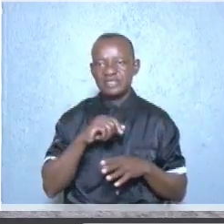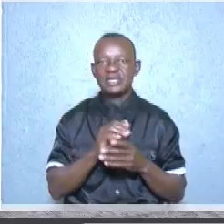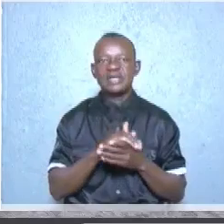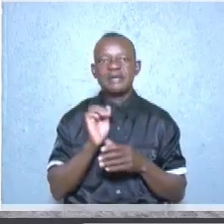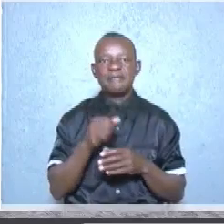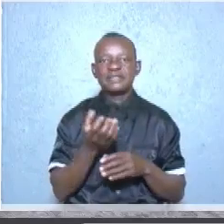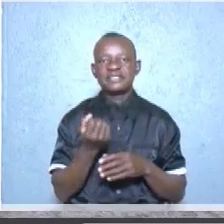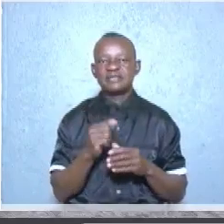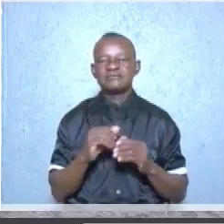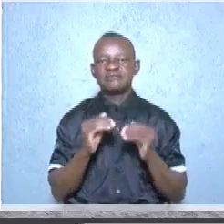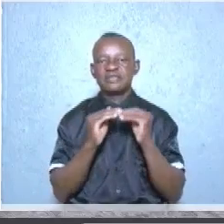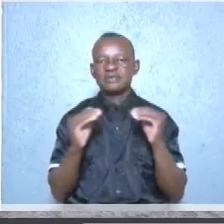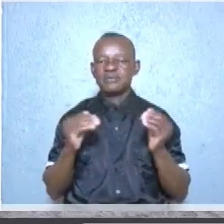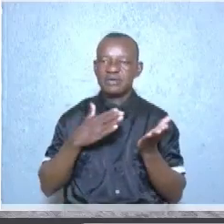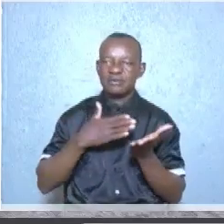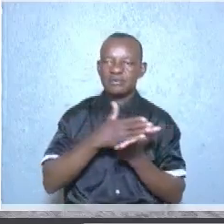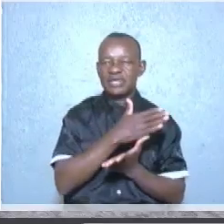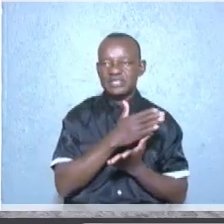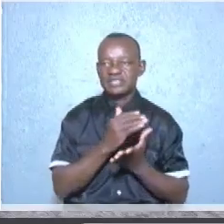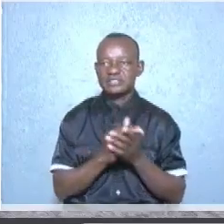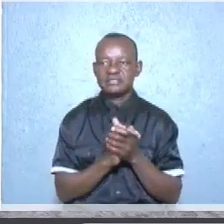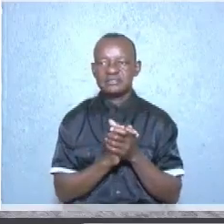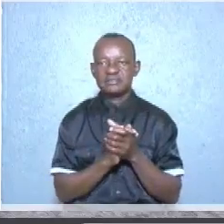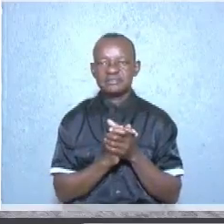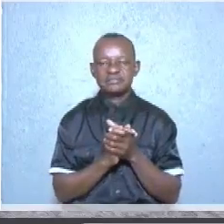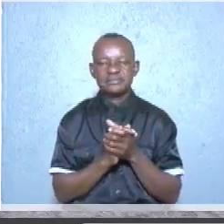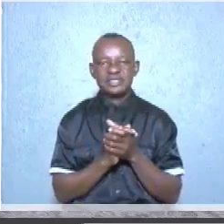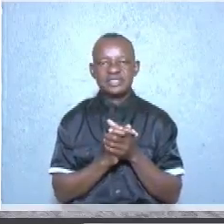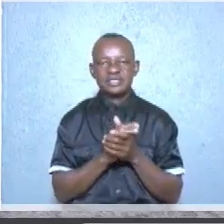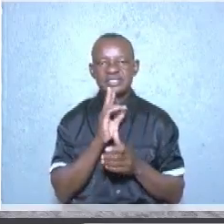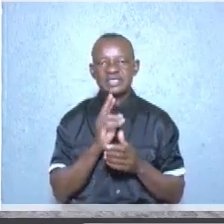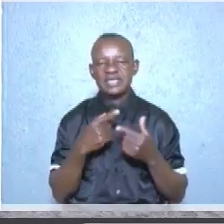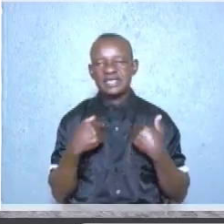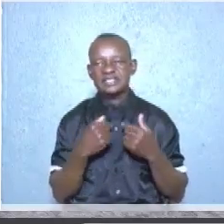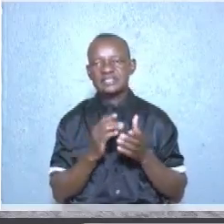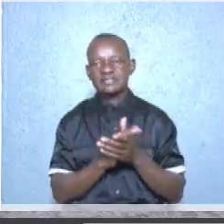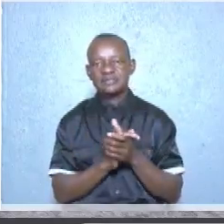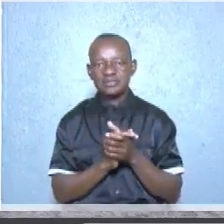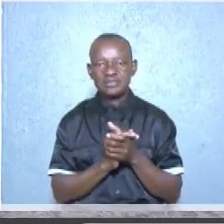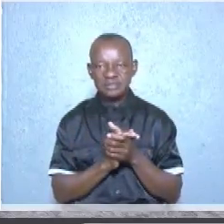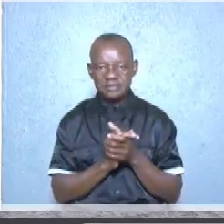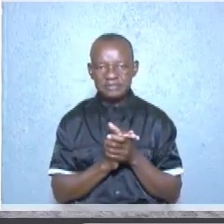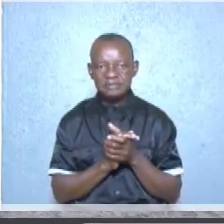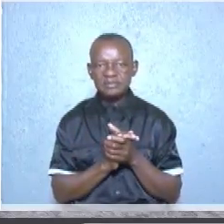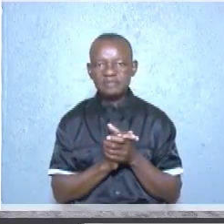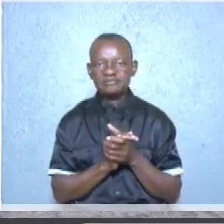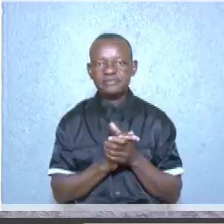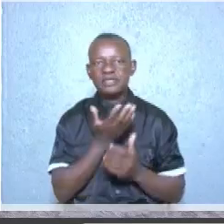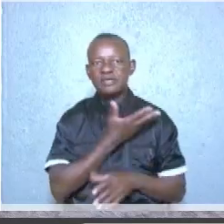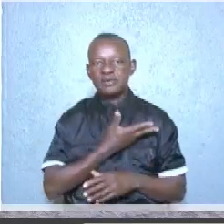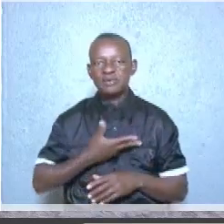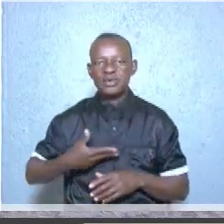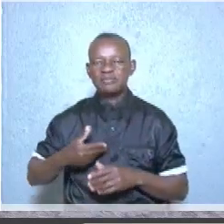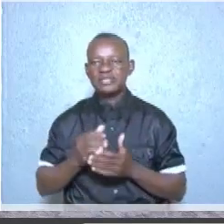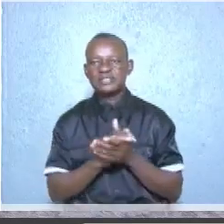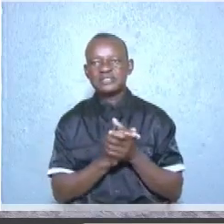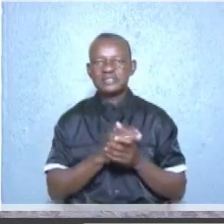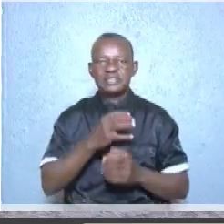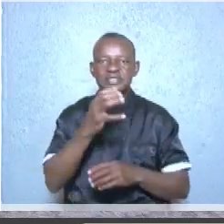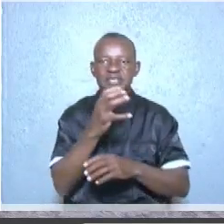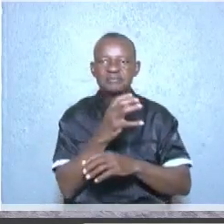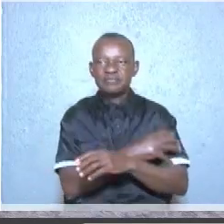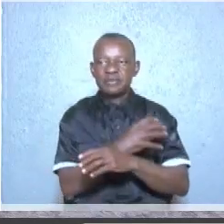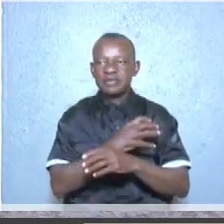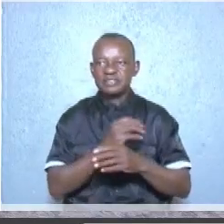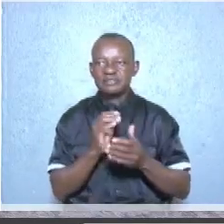to me about your experience with him on women empowerment and putting that trust in young people as well to be able to handle